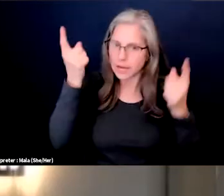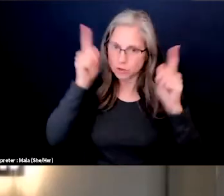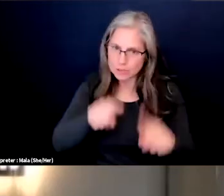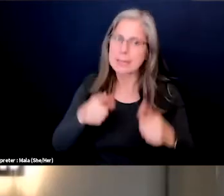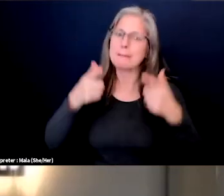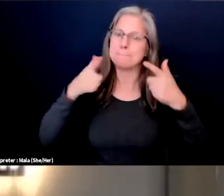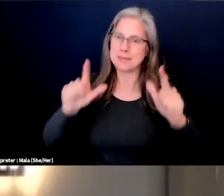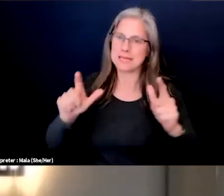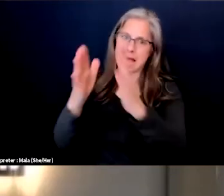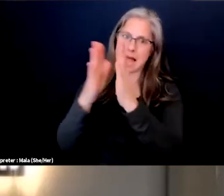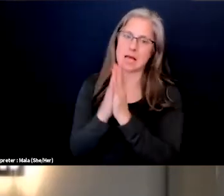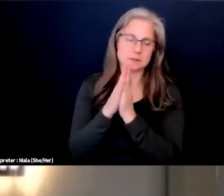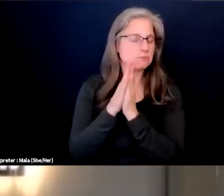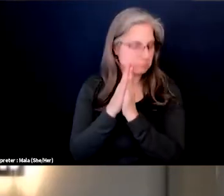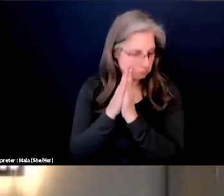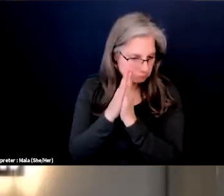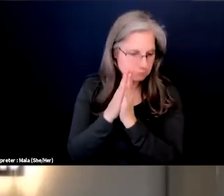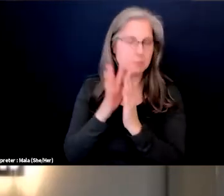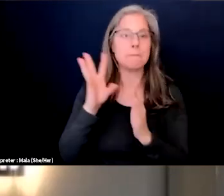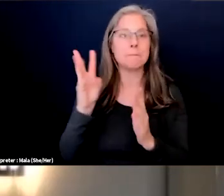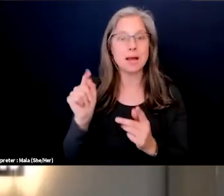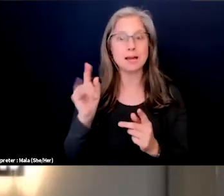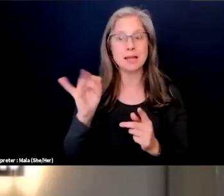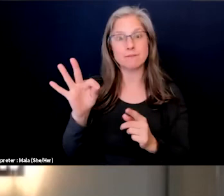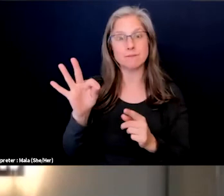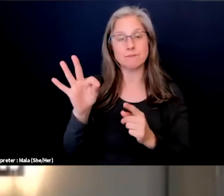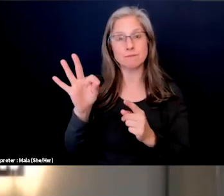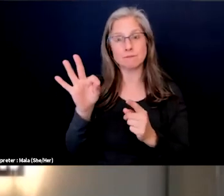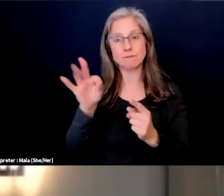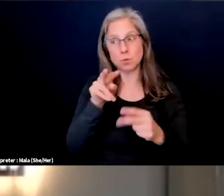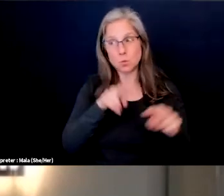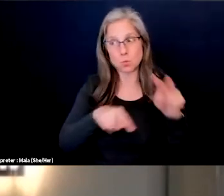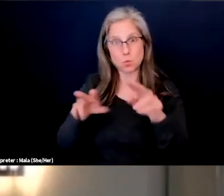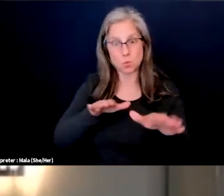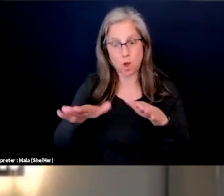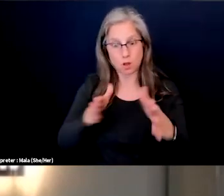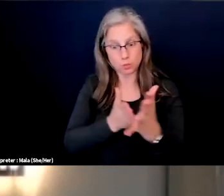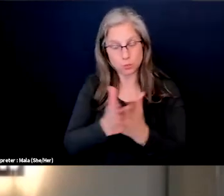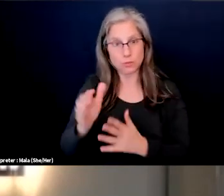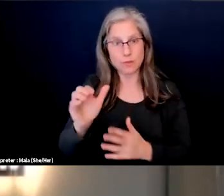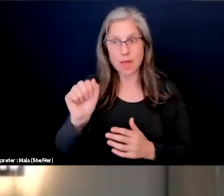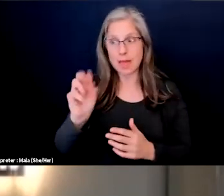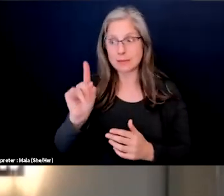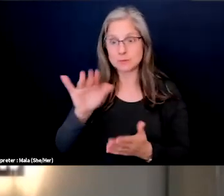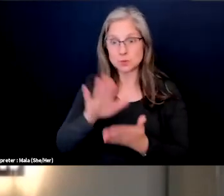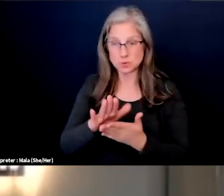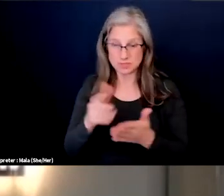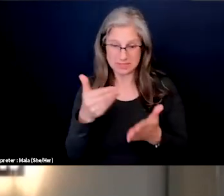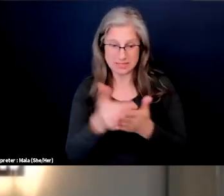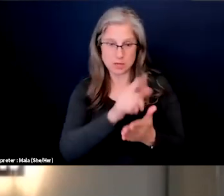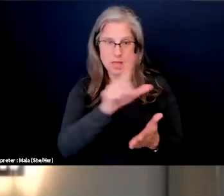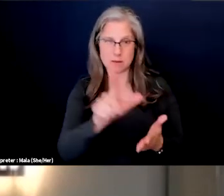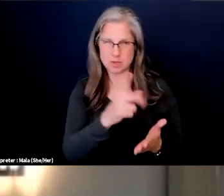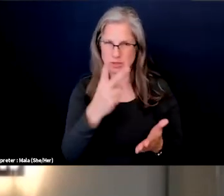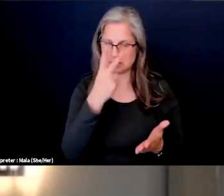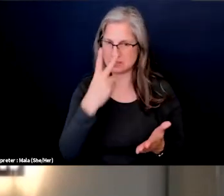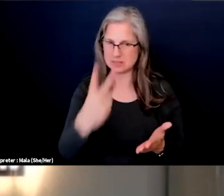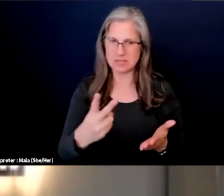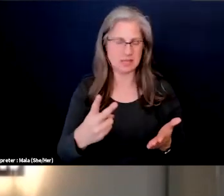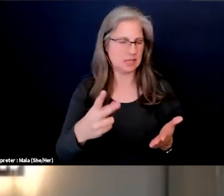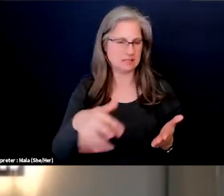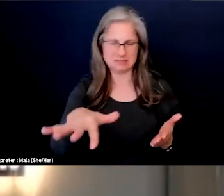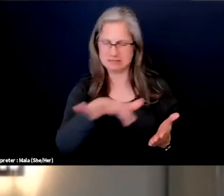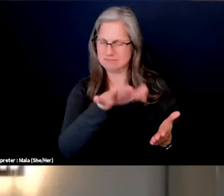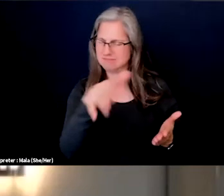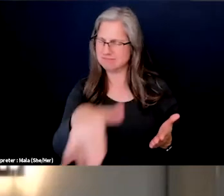big ask, but I think that if you walk through Adams School back near the library, you can see how it's all flows. And if